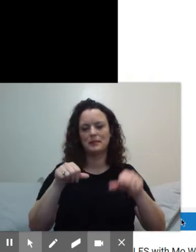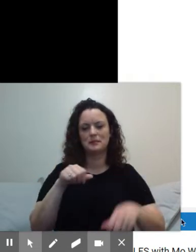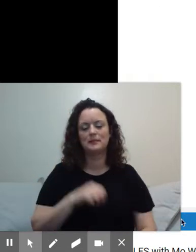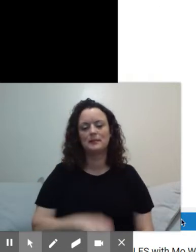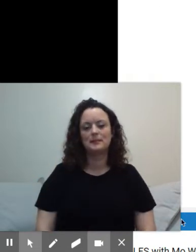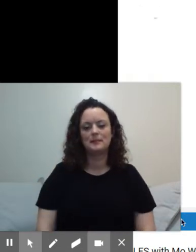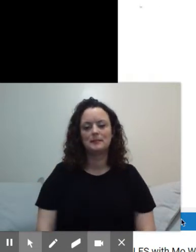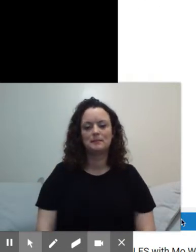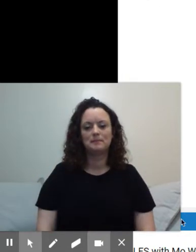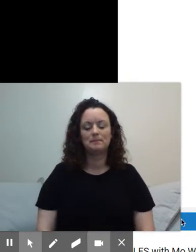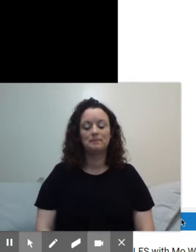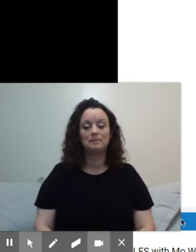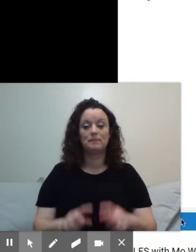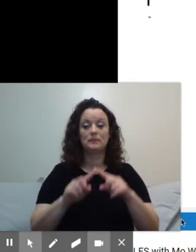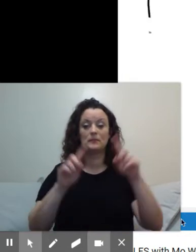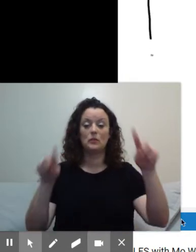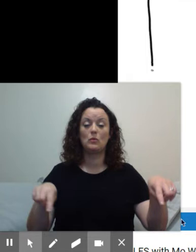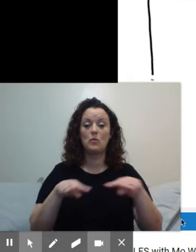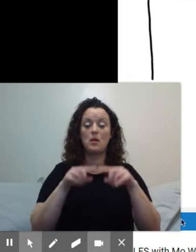It's much more versatile